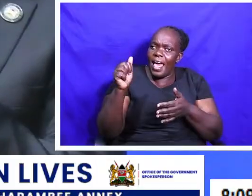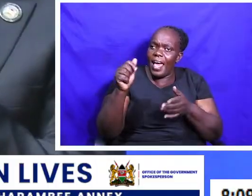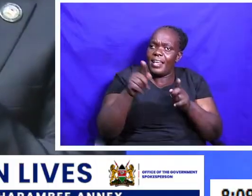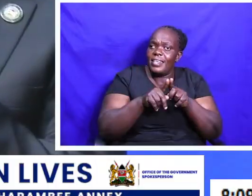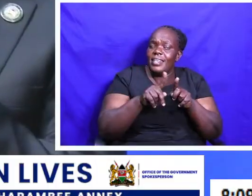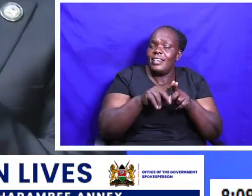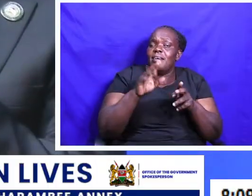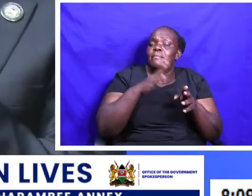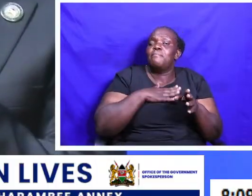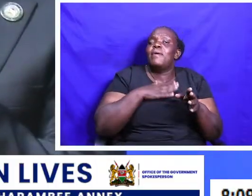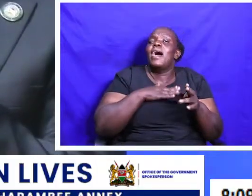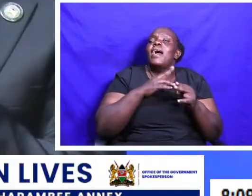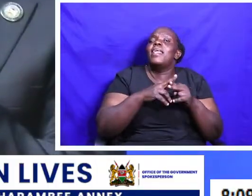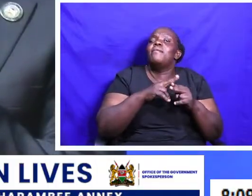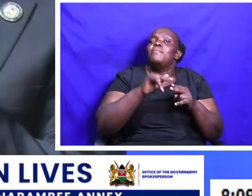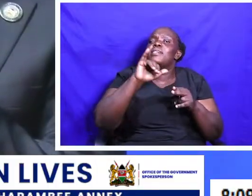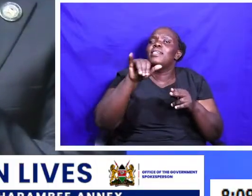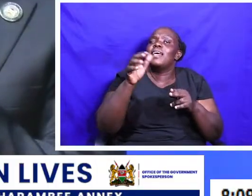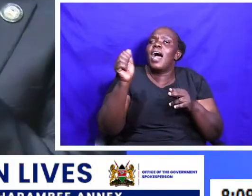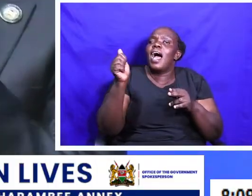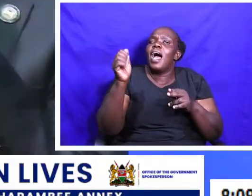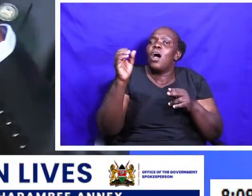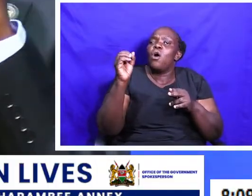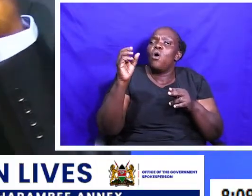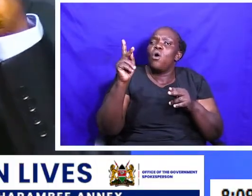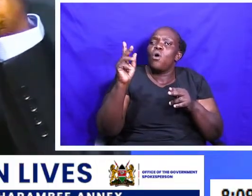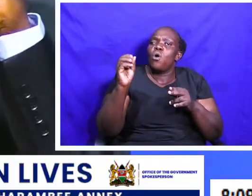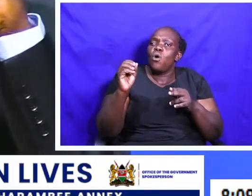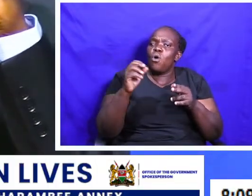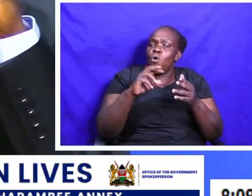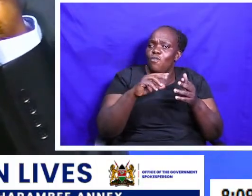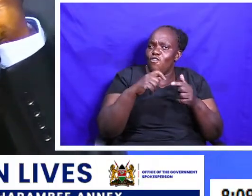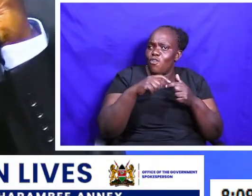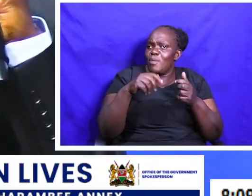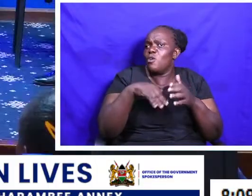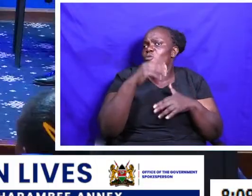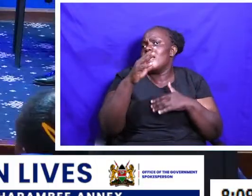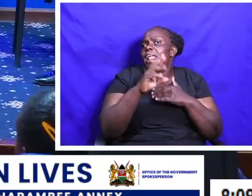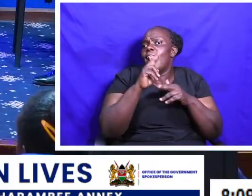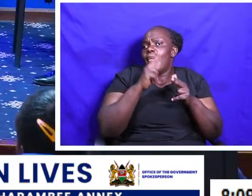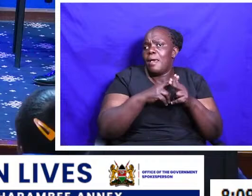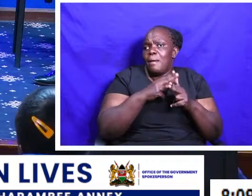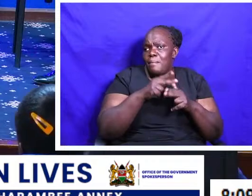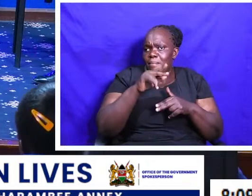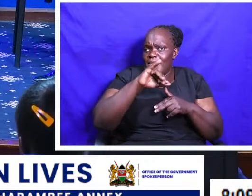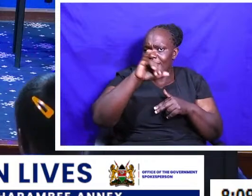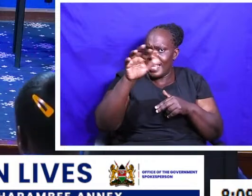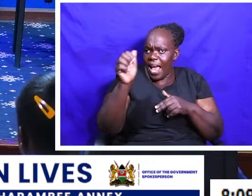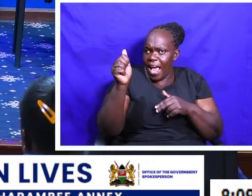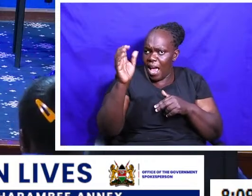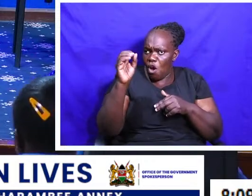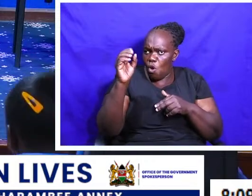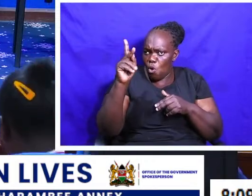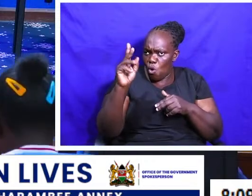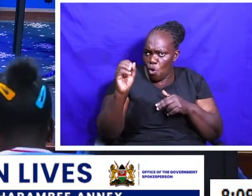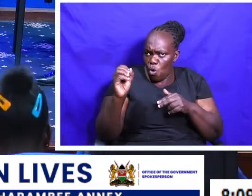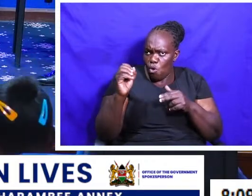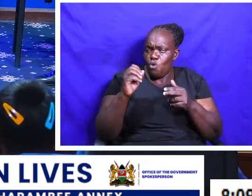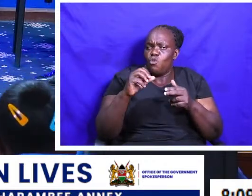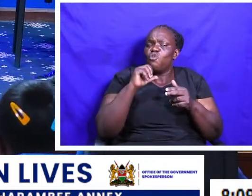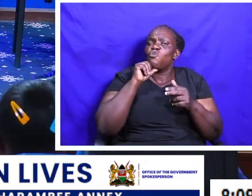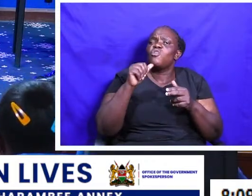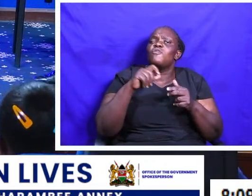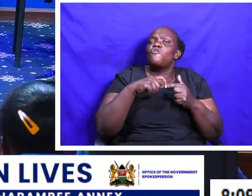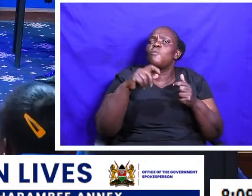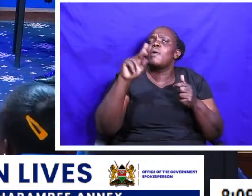name Jaoko really is a foreigner, outsider. Oh. So I was... it